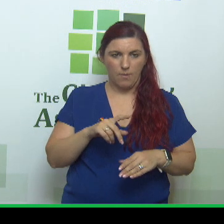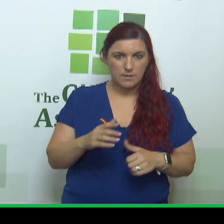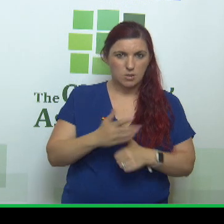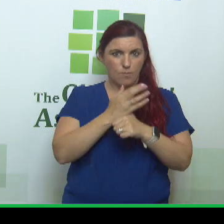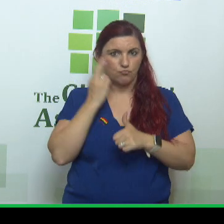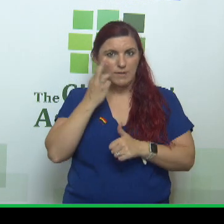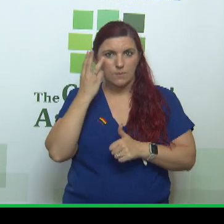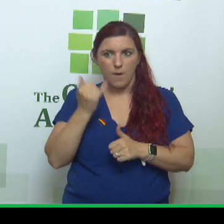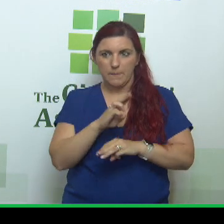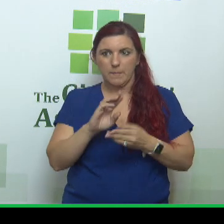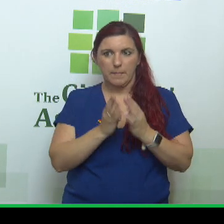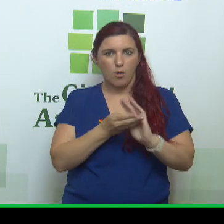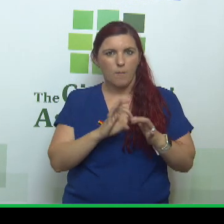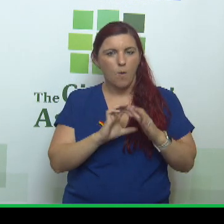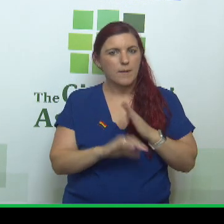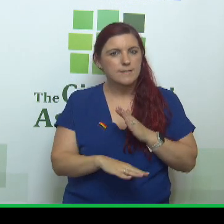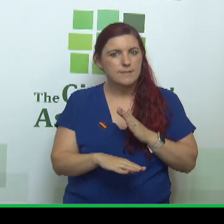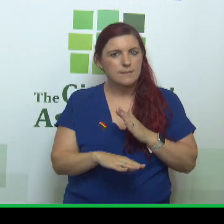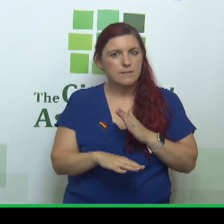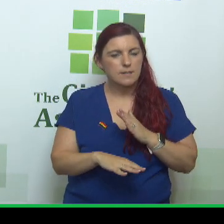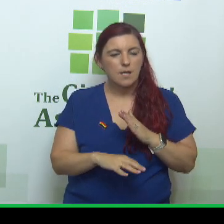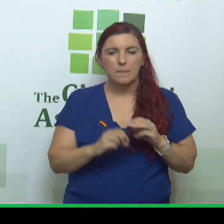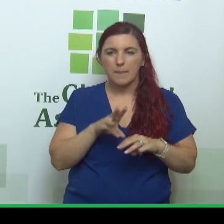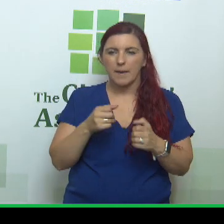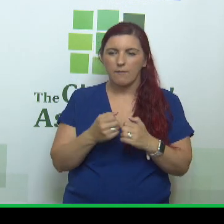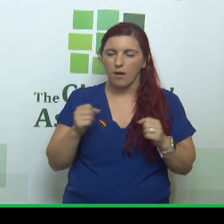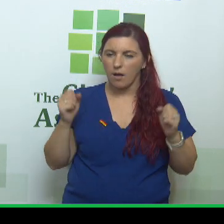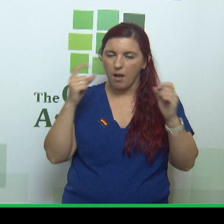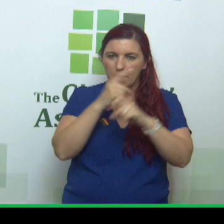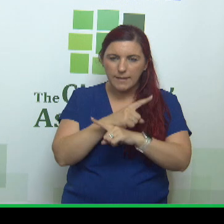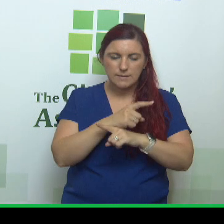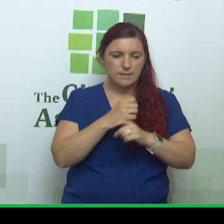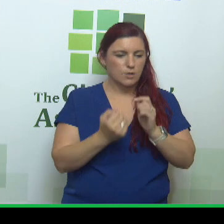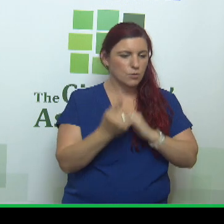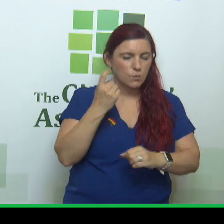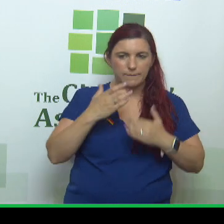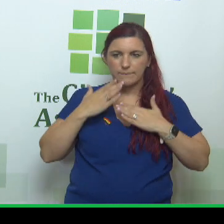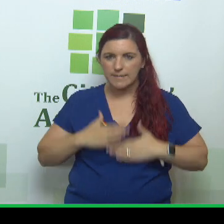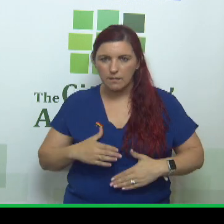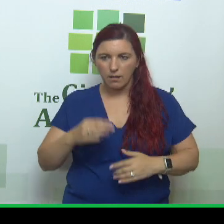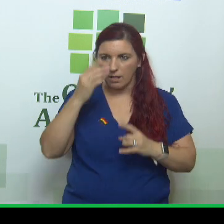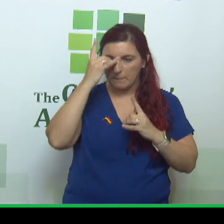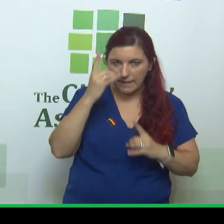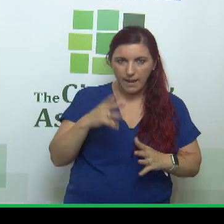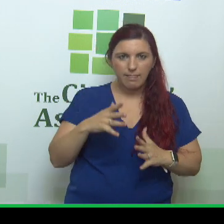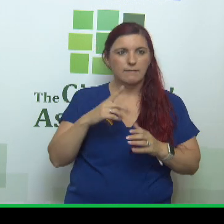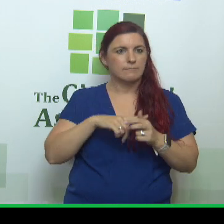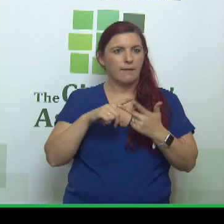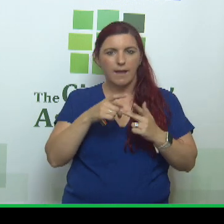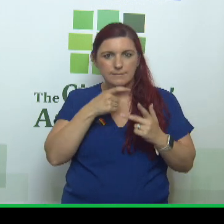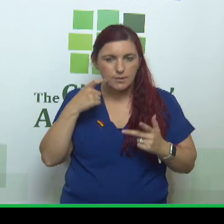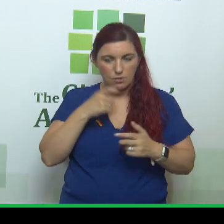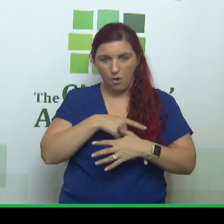accommodation. Clients frequently present with complex multi-morbidities involving physical health, mental health and addiction, all of which are